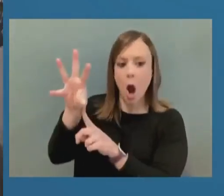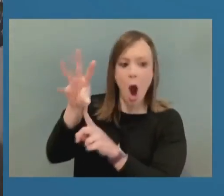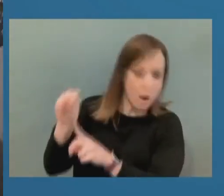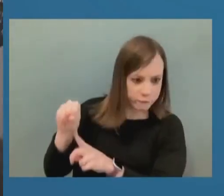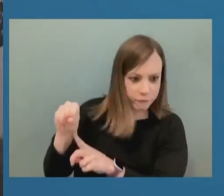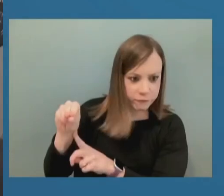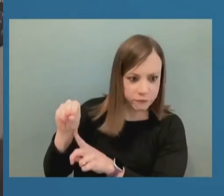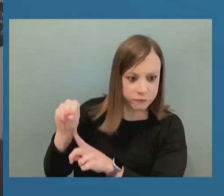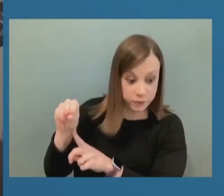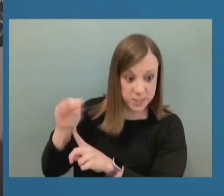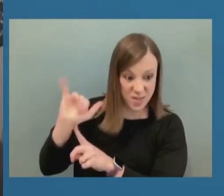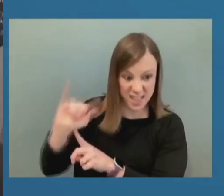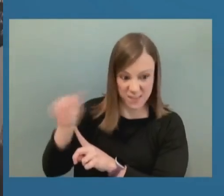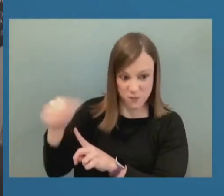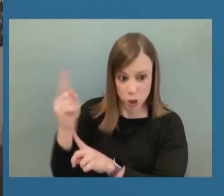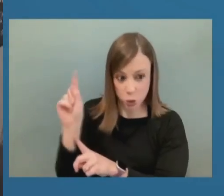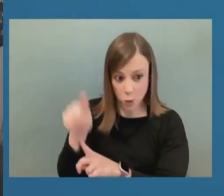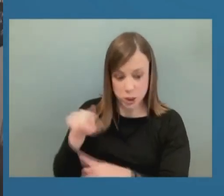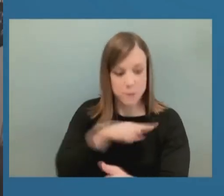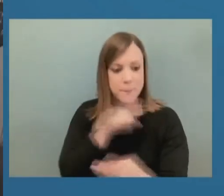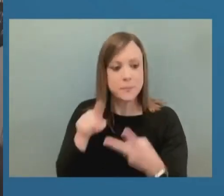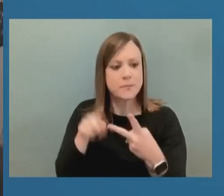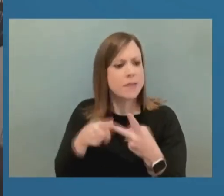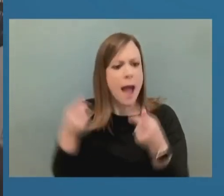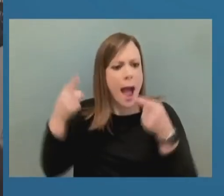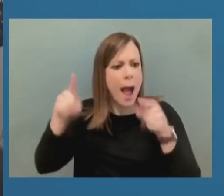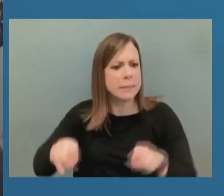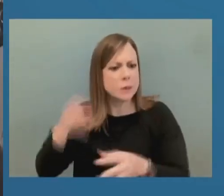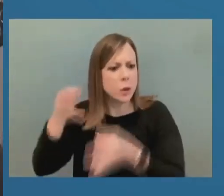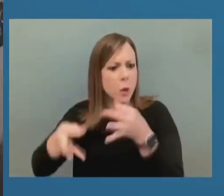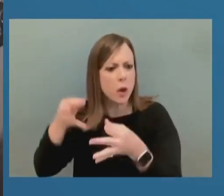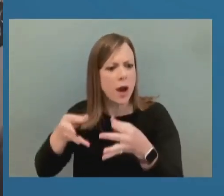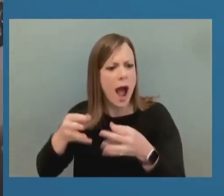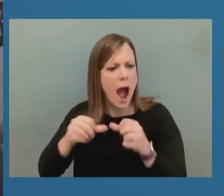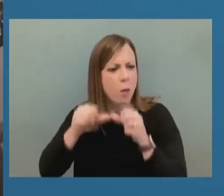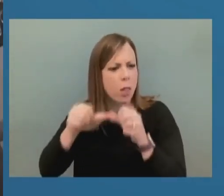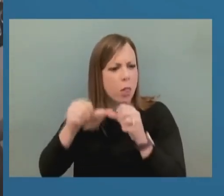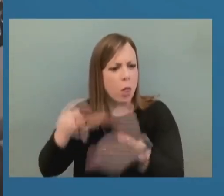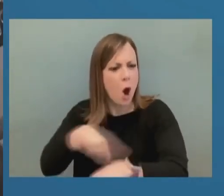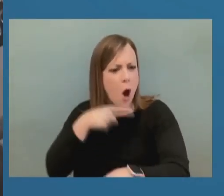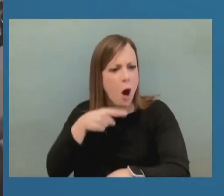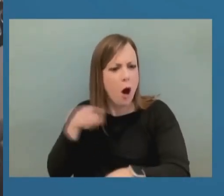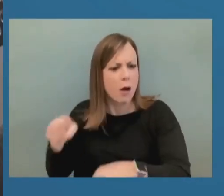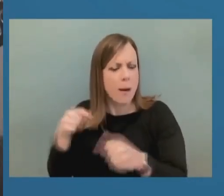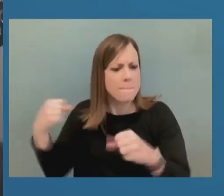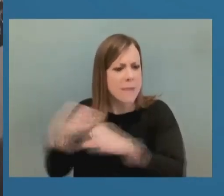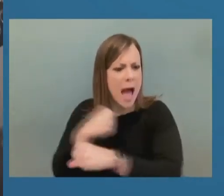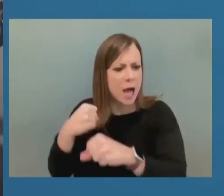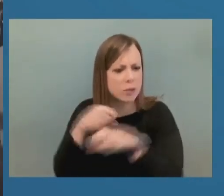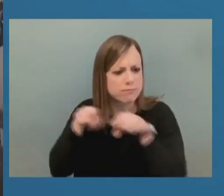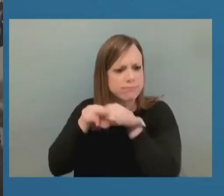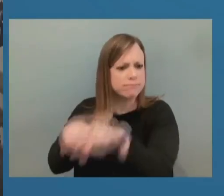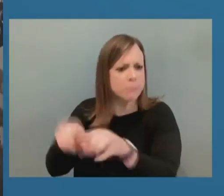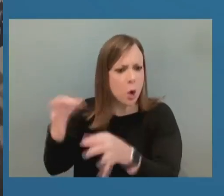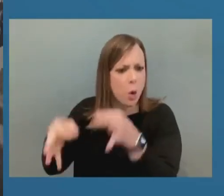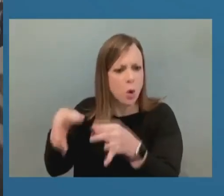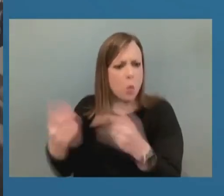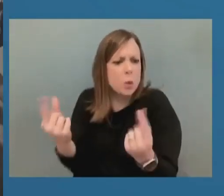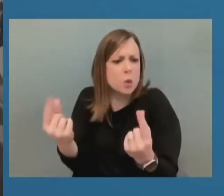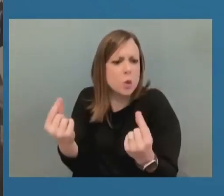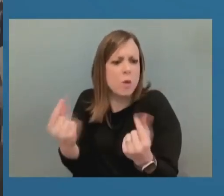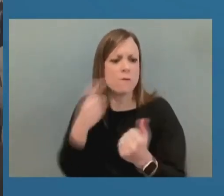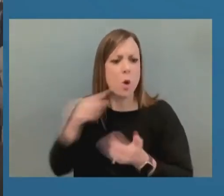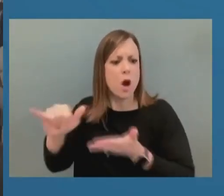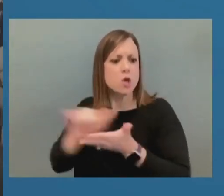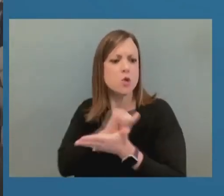long are we going to have this battle in court? Do you predict, you know, realistically, what are the next steps for New Yorkers who drive in, who take the subway,